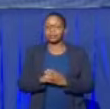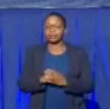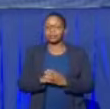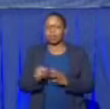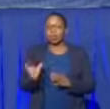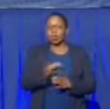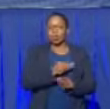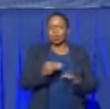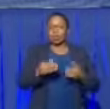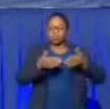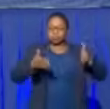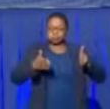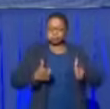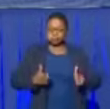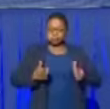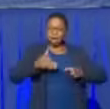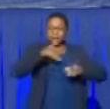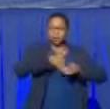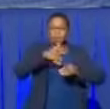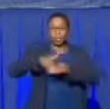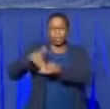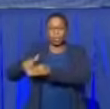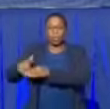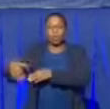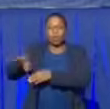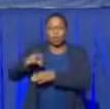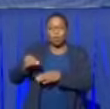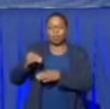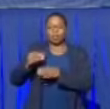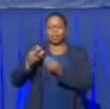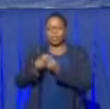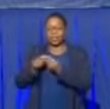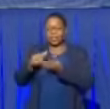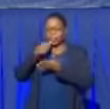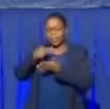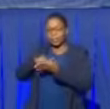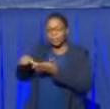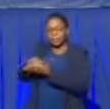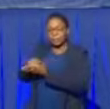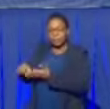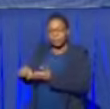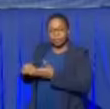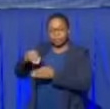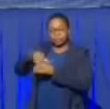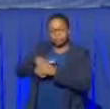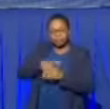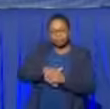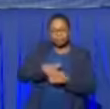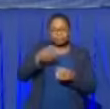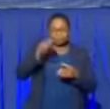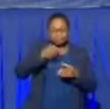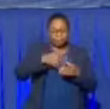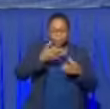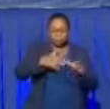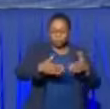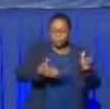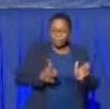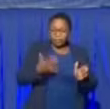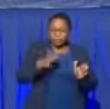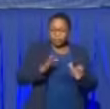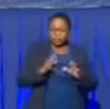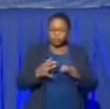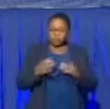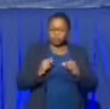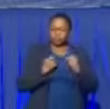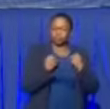ballot boxes, together in their envelopes, will be transported for safe storage over the night of the 27th and on